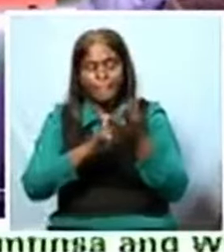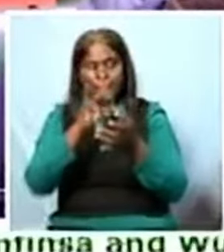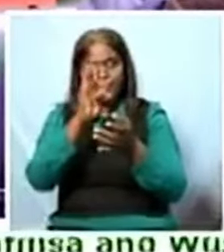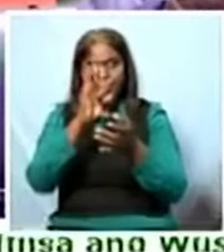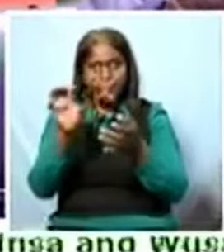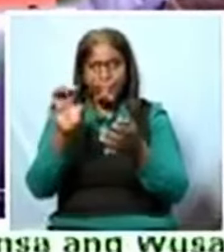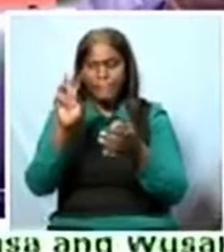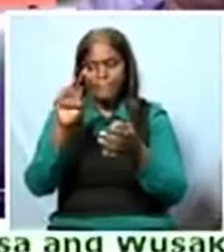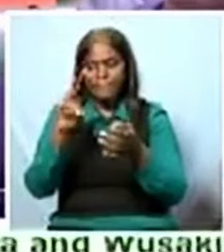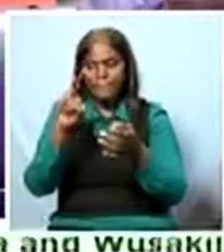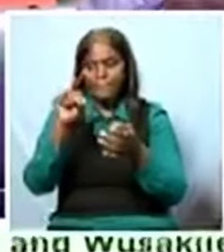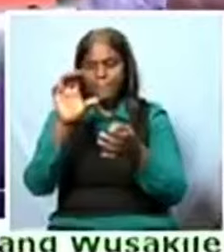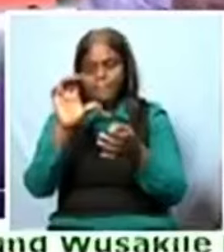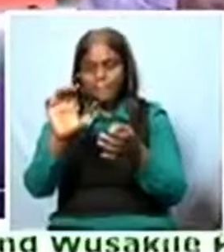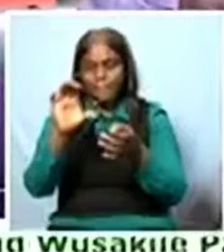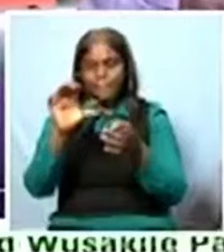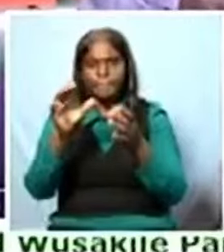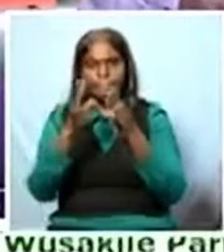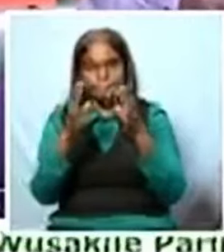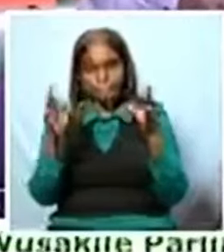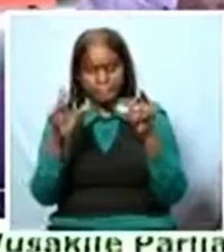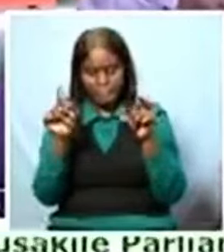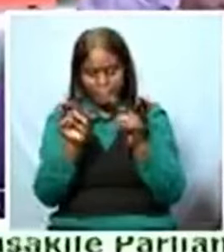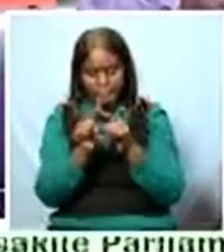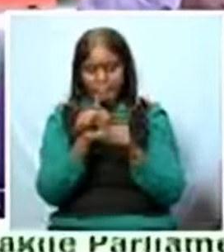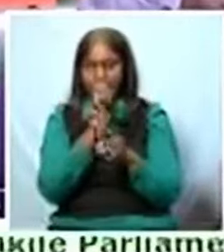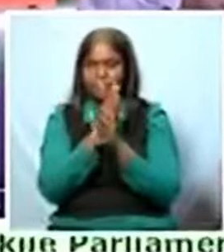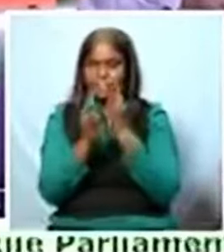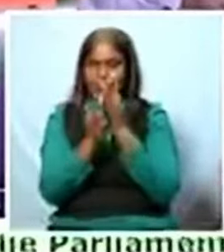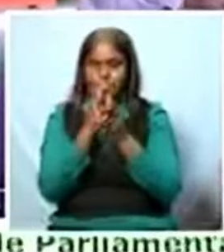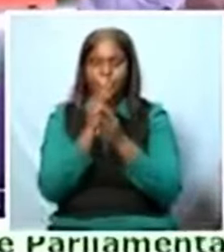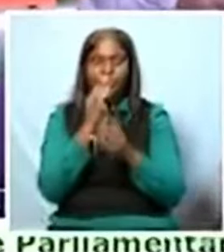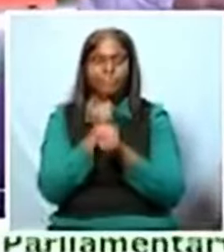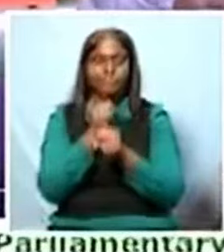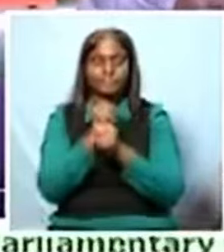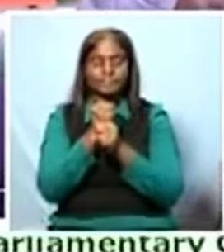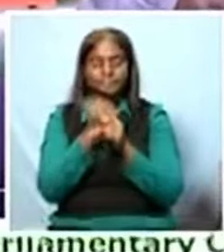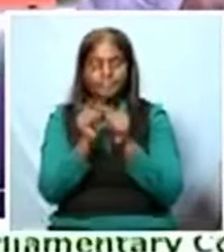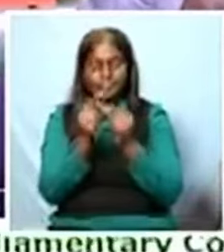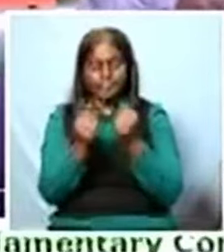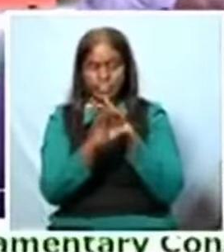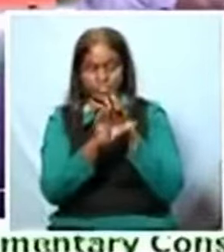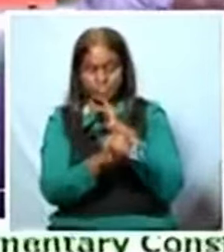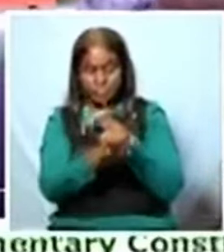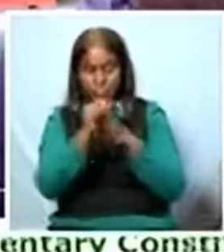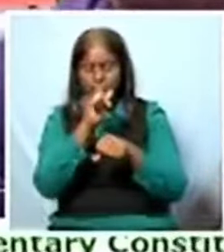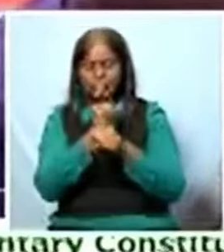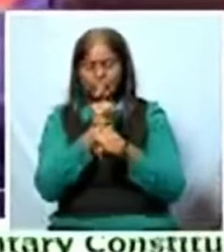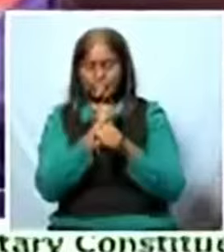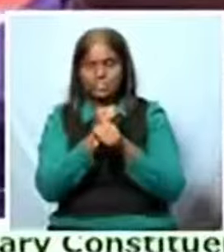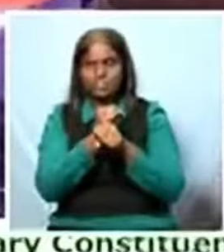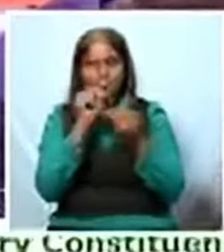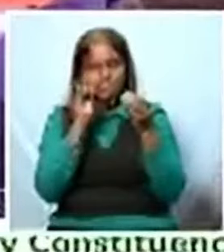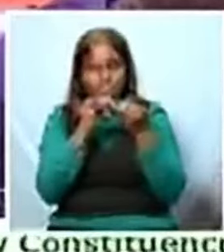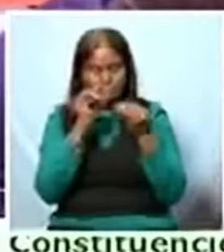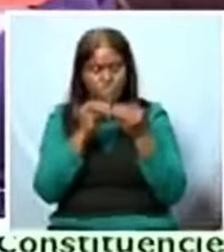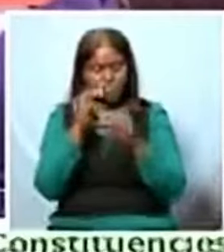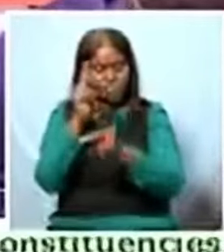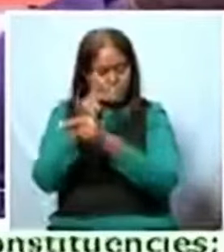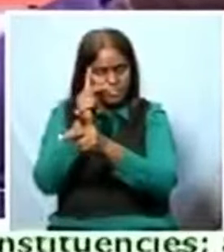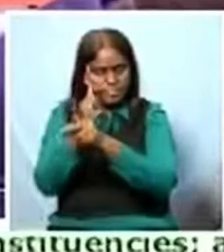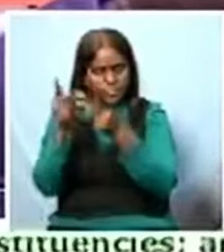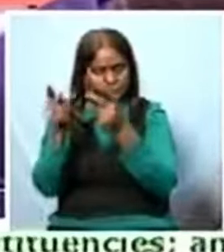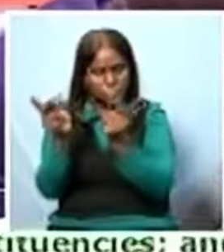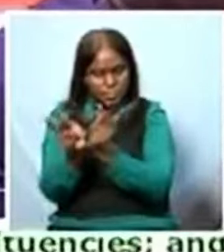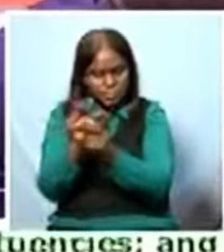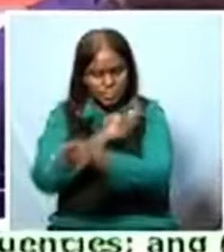8,600 meter cubed, are undergoing construction works. Under the works, more storage capacity